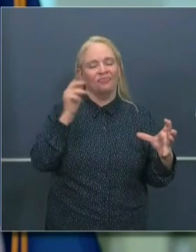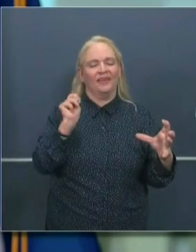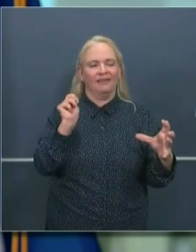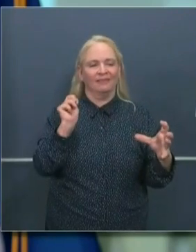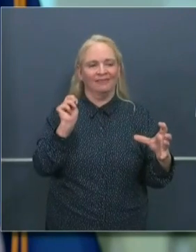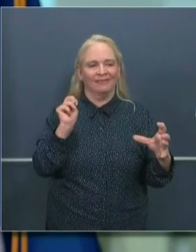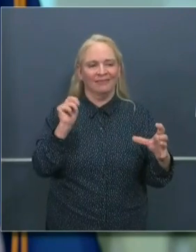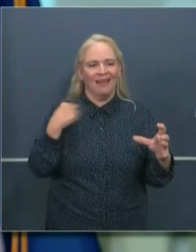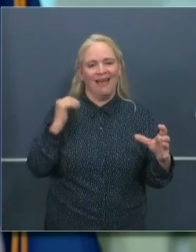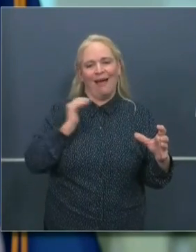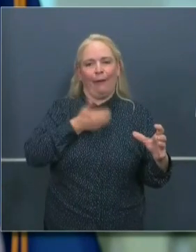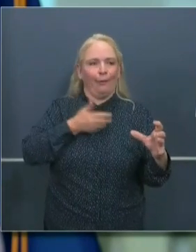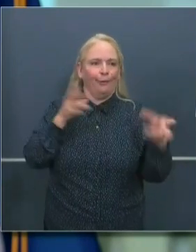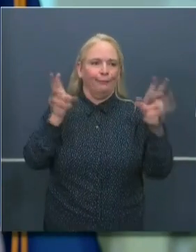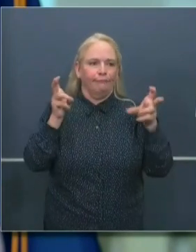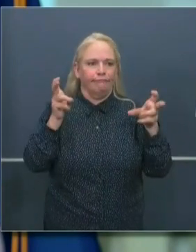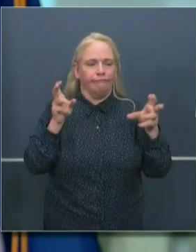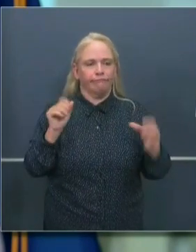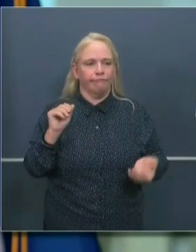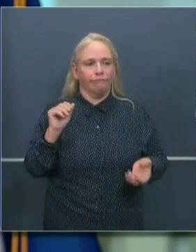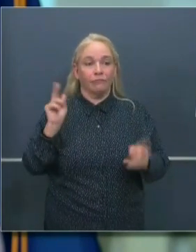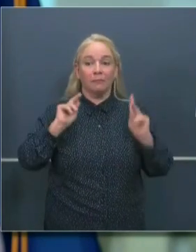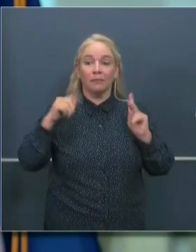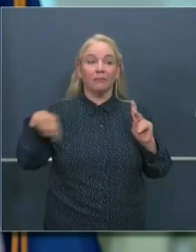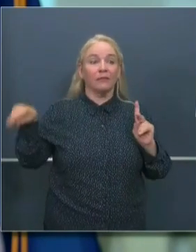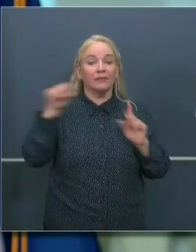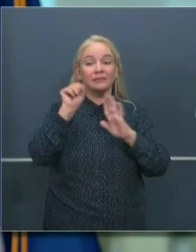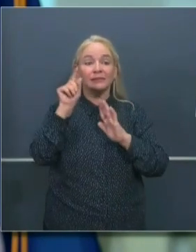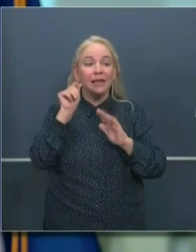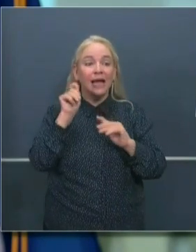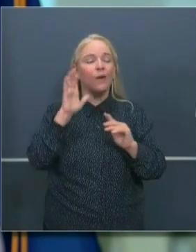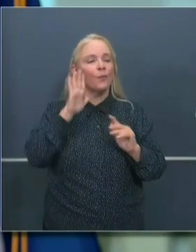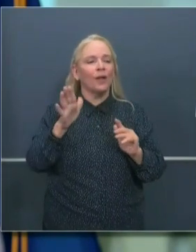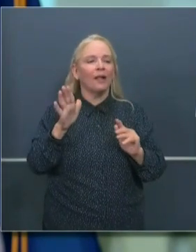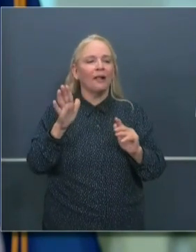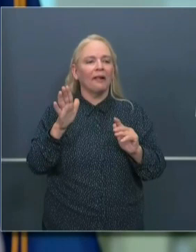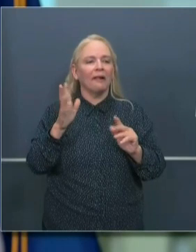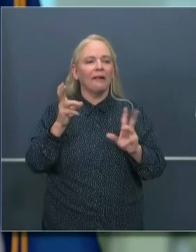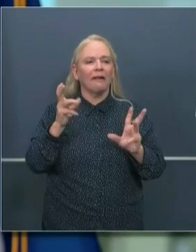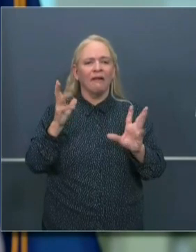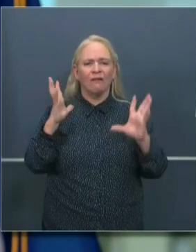erode. Accordingly, the health of a community begins